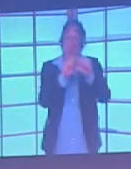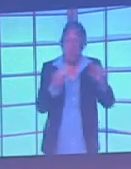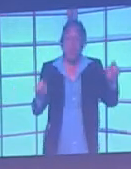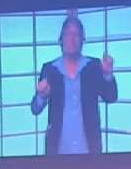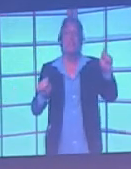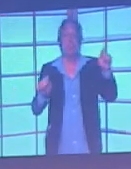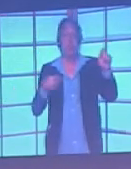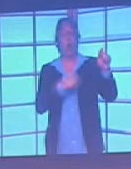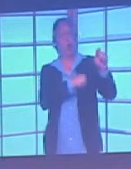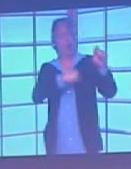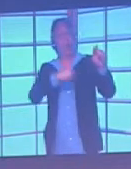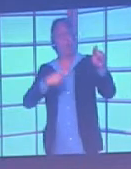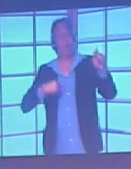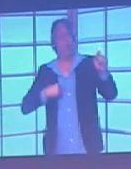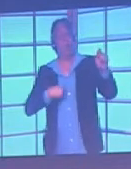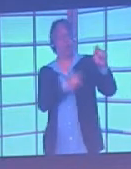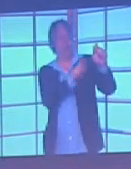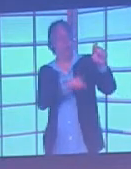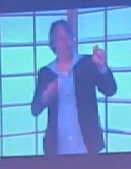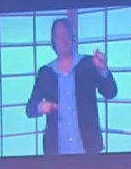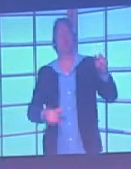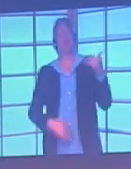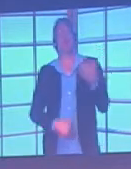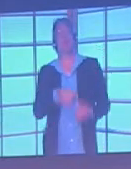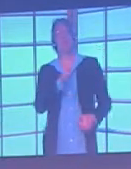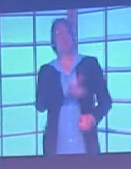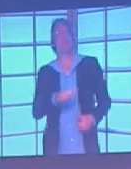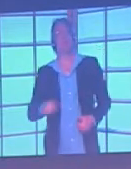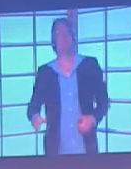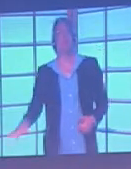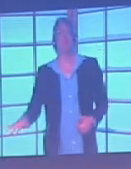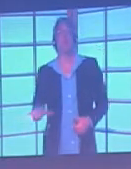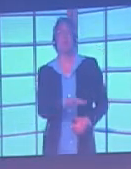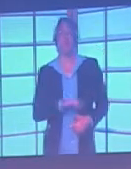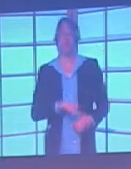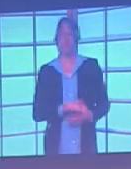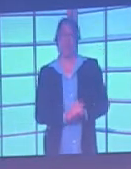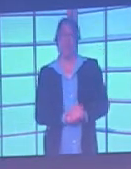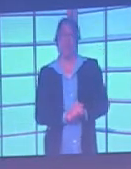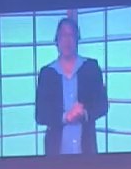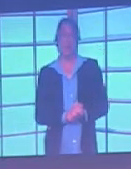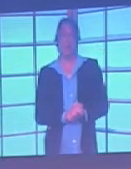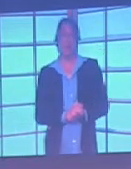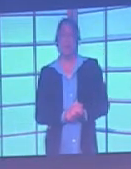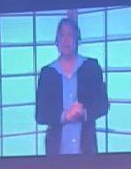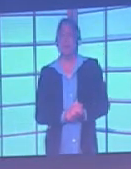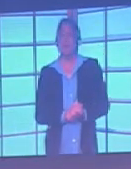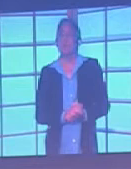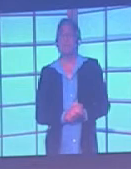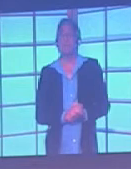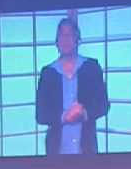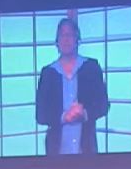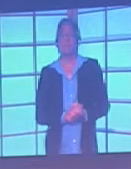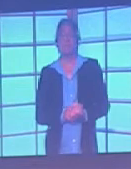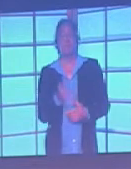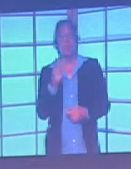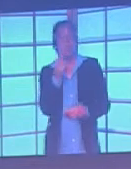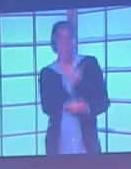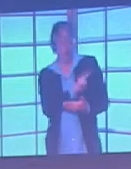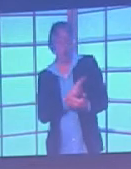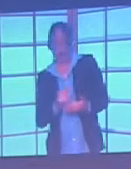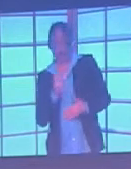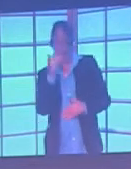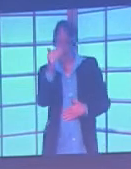And in 2 weeks, during the friendly game between Poland and Czech